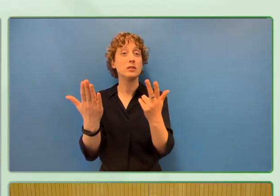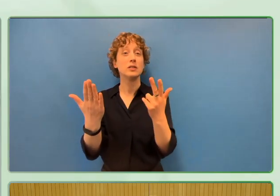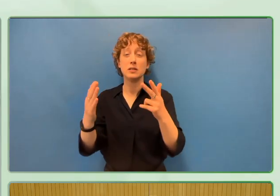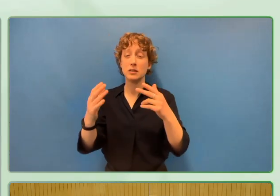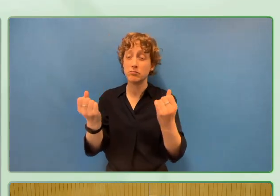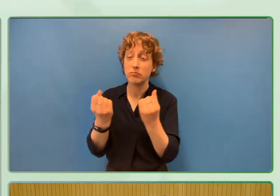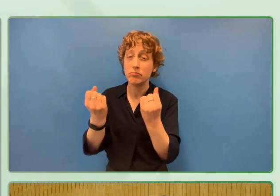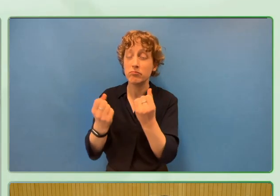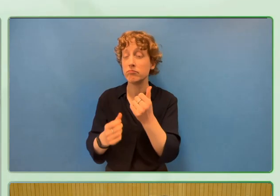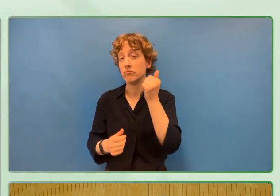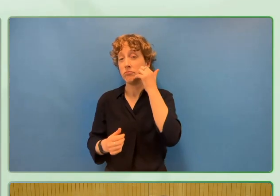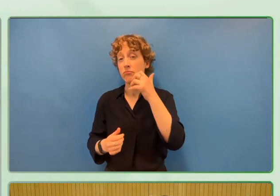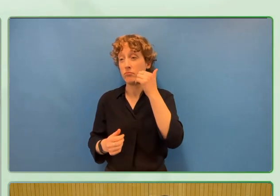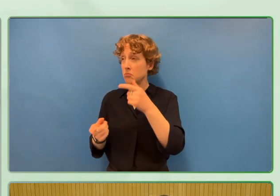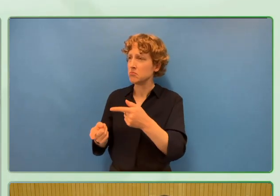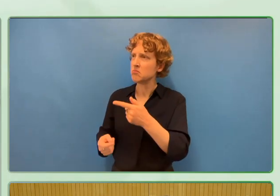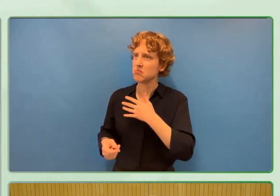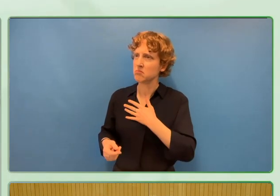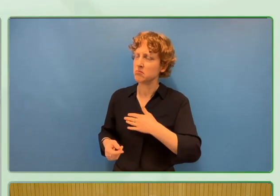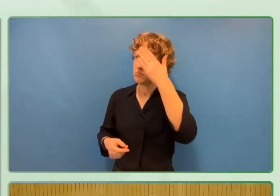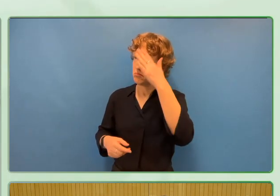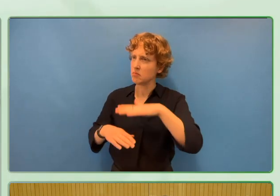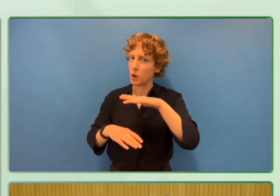kind of interesting, and also in English.